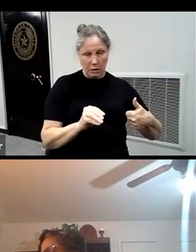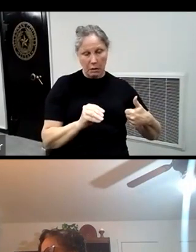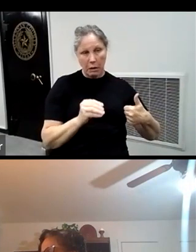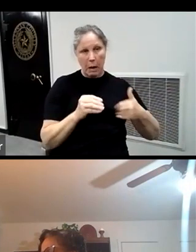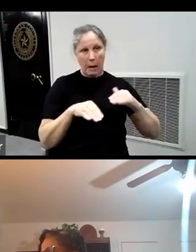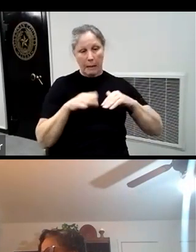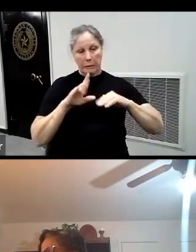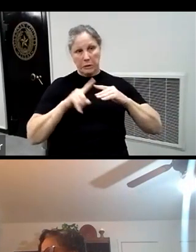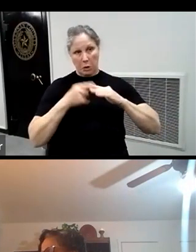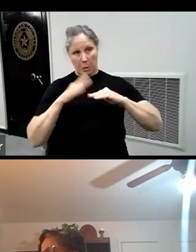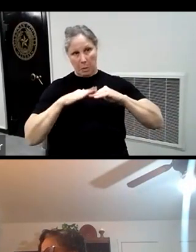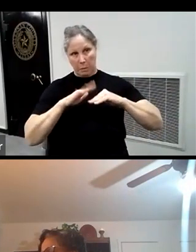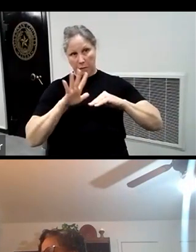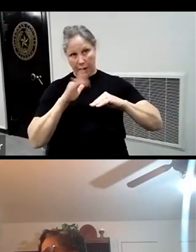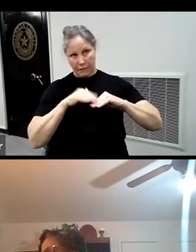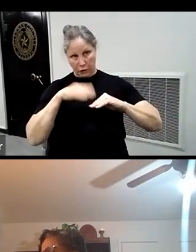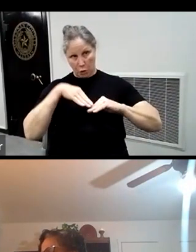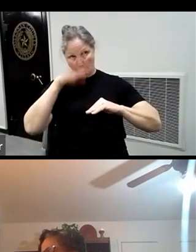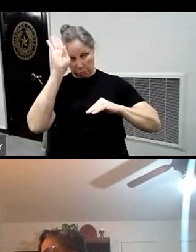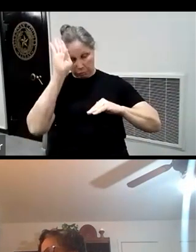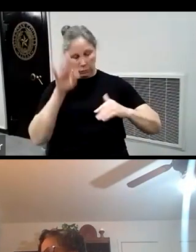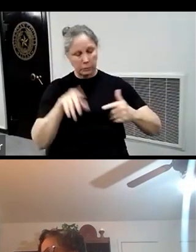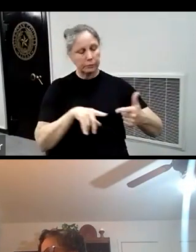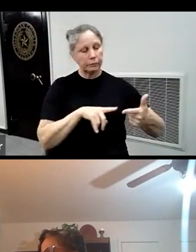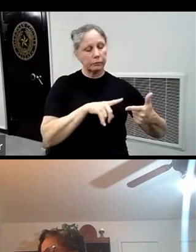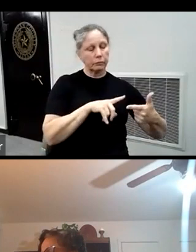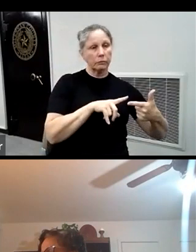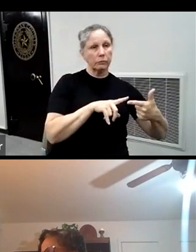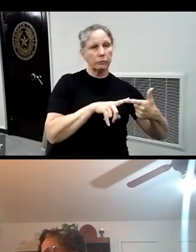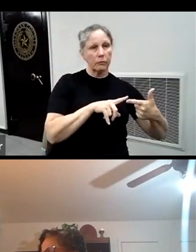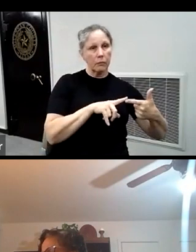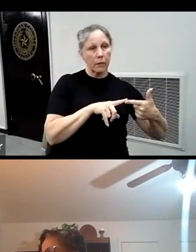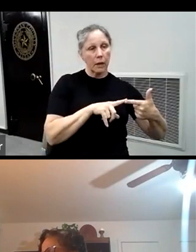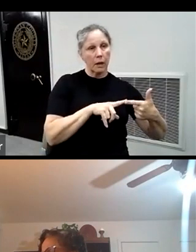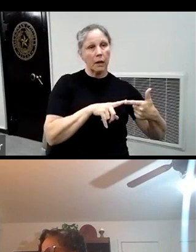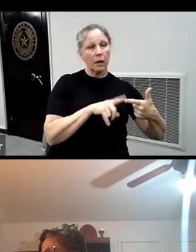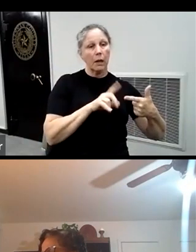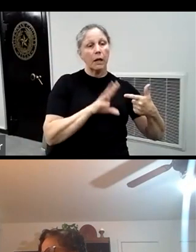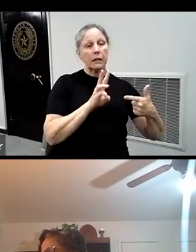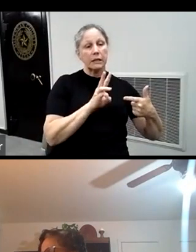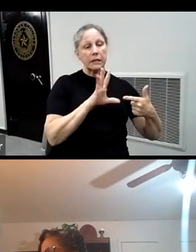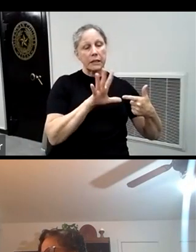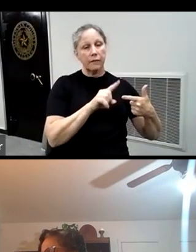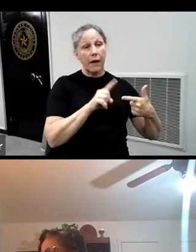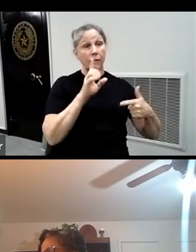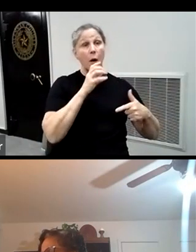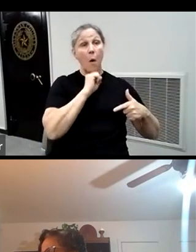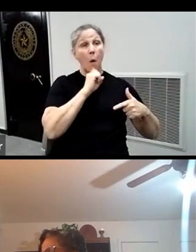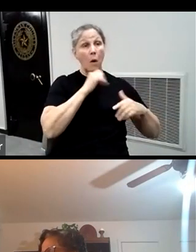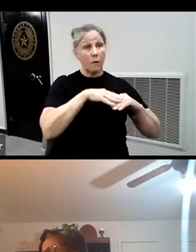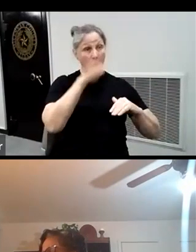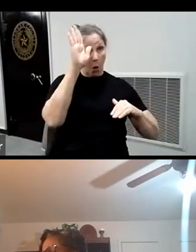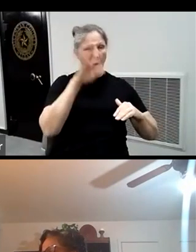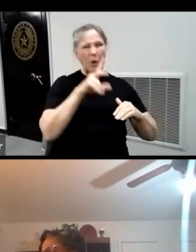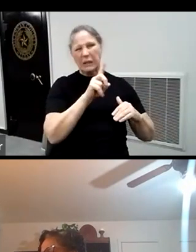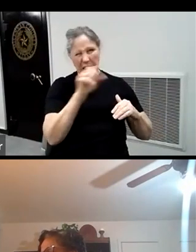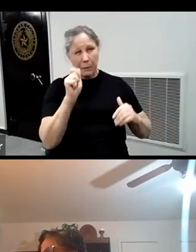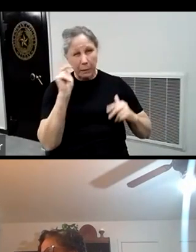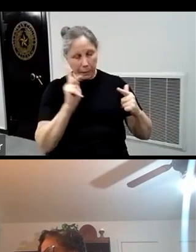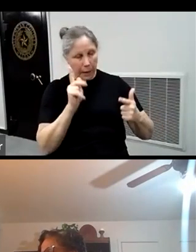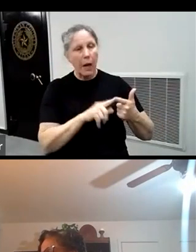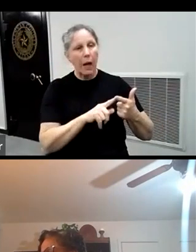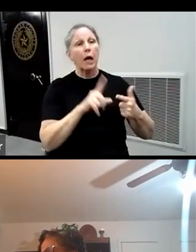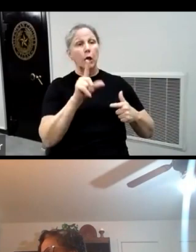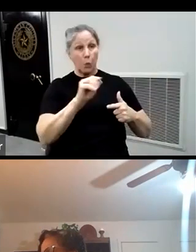minimum of 5,000. And then under the county 65 and over or disabled homestead